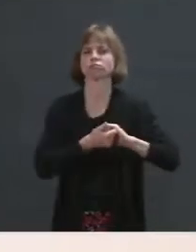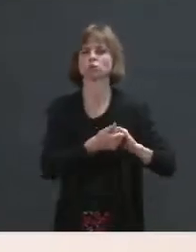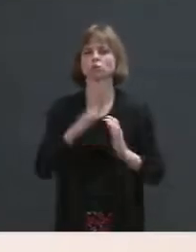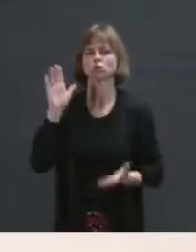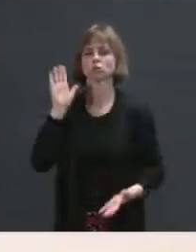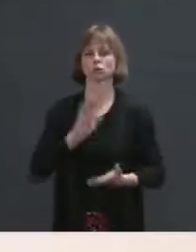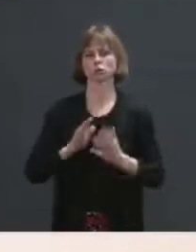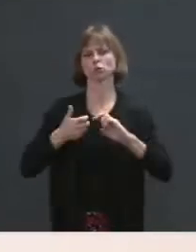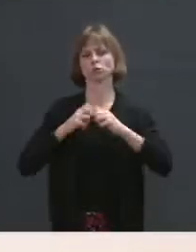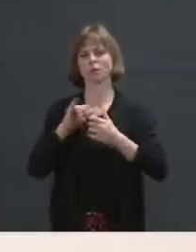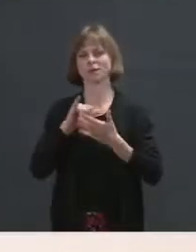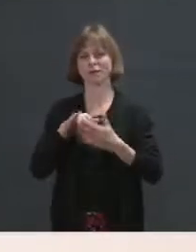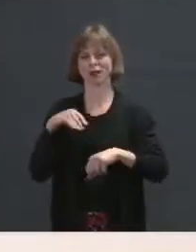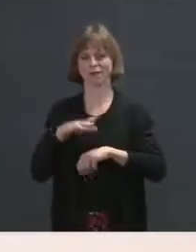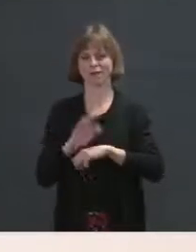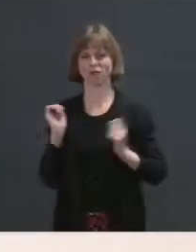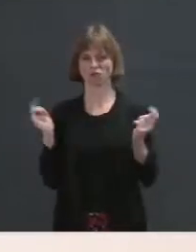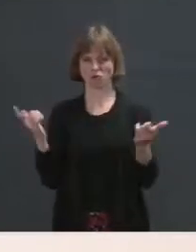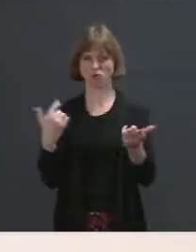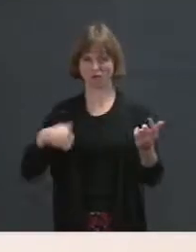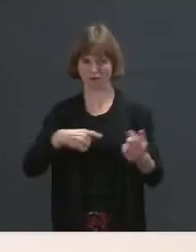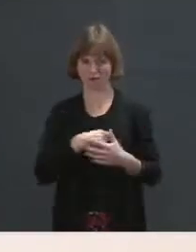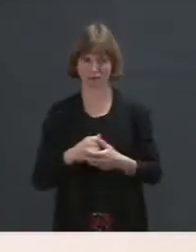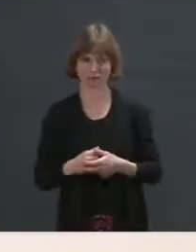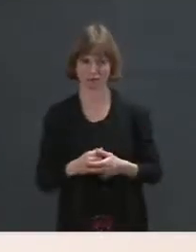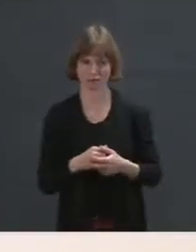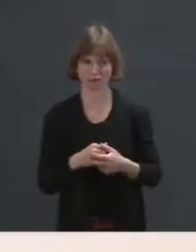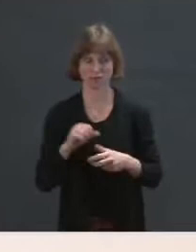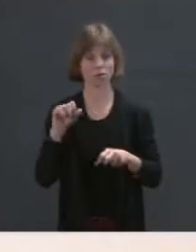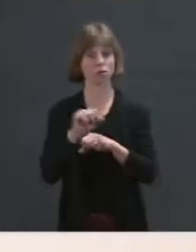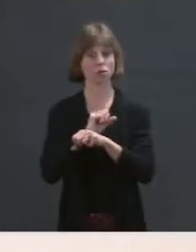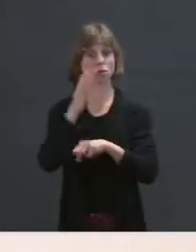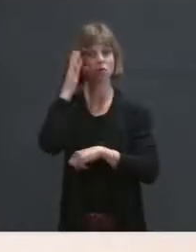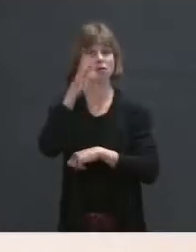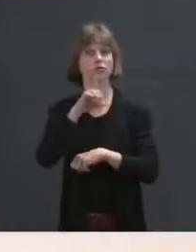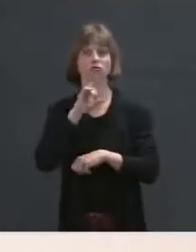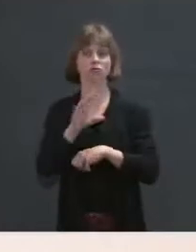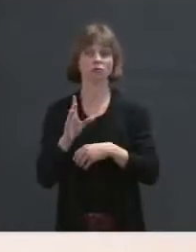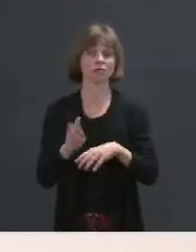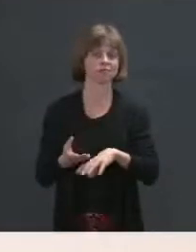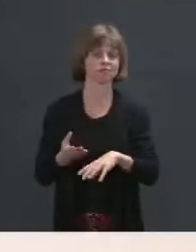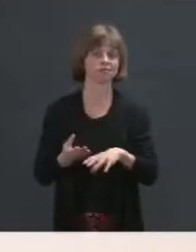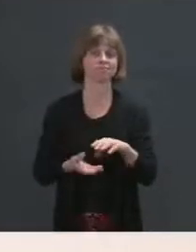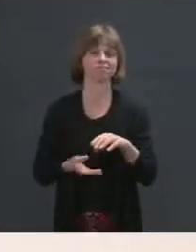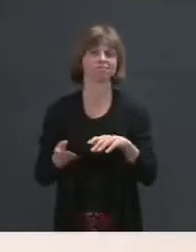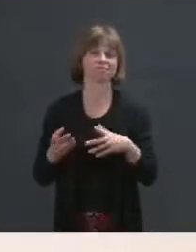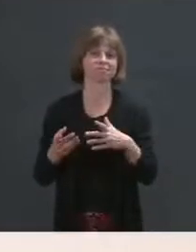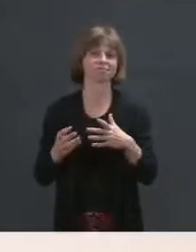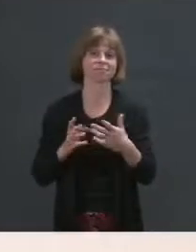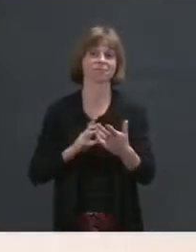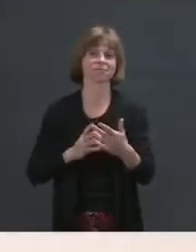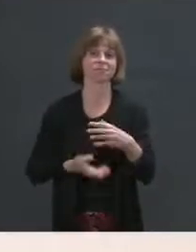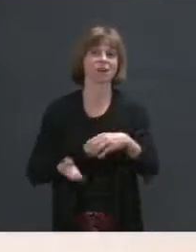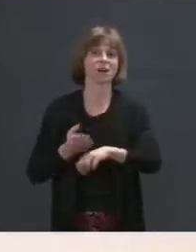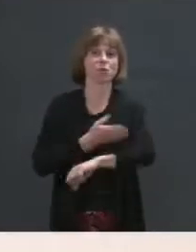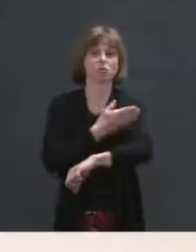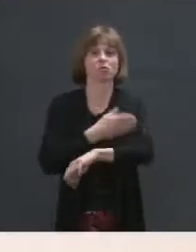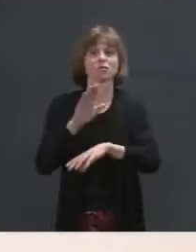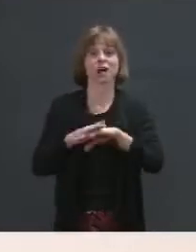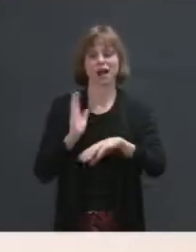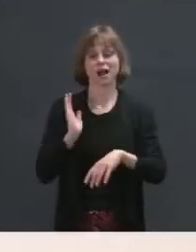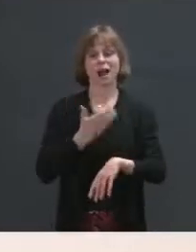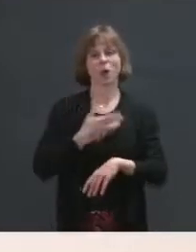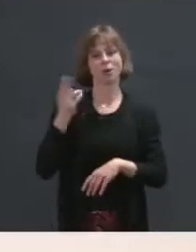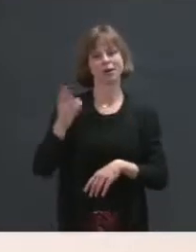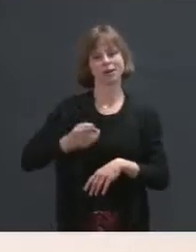of us. The work ahead builds upon America's historic legacy of making strategic investments in our future that lay the foundation